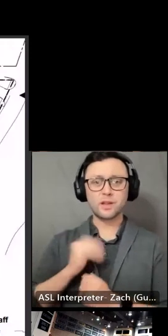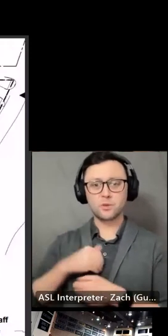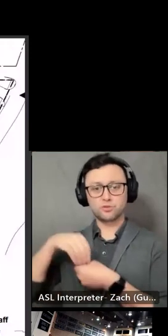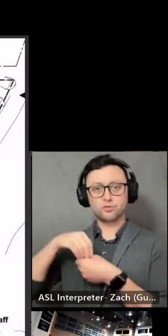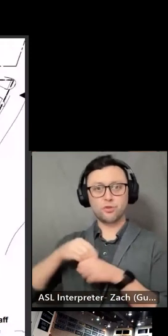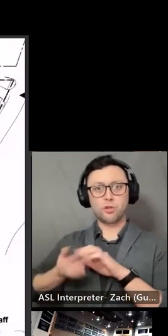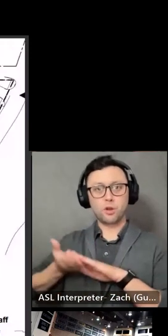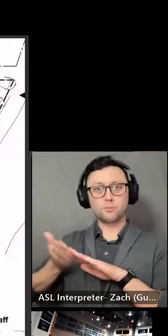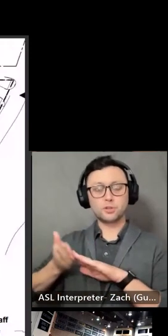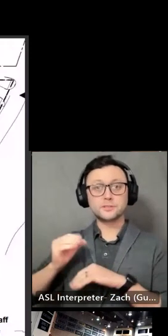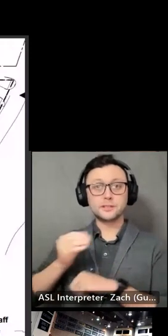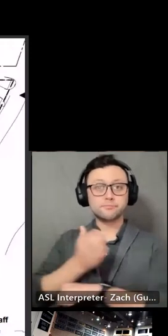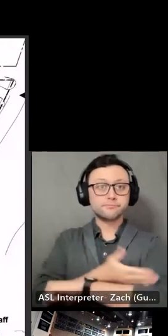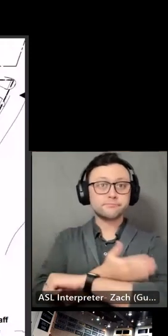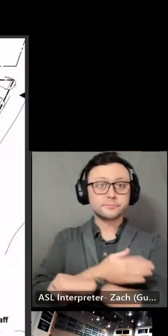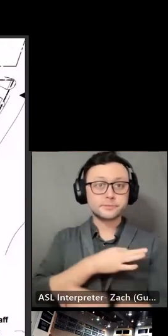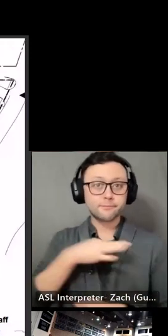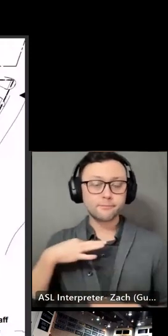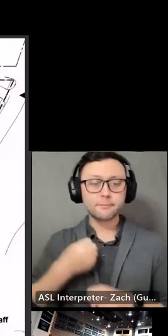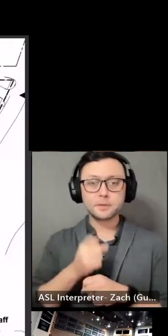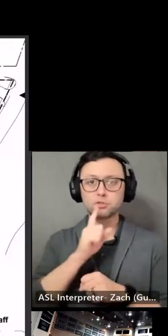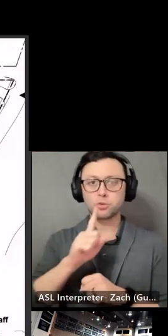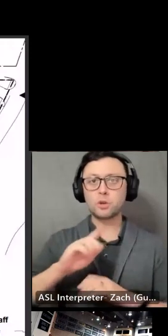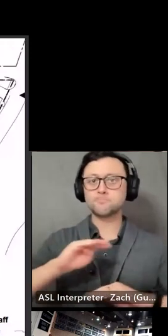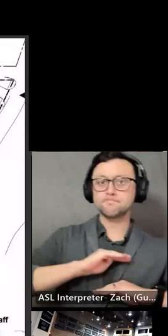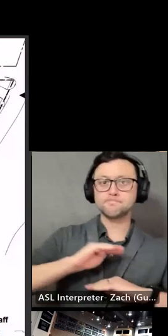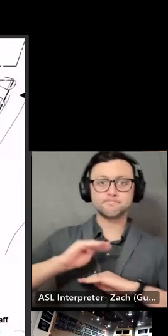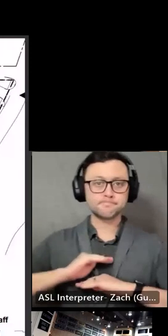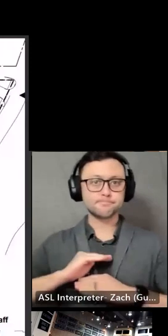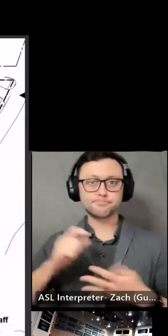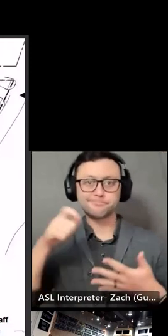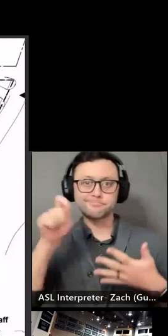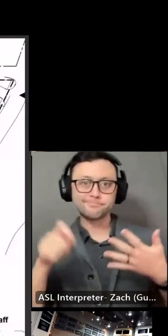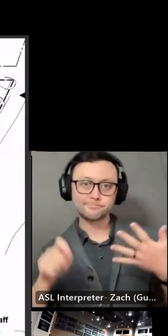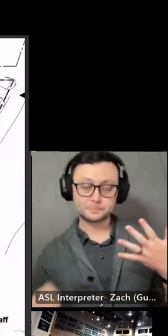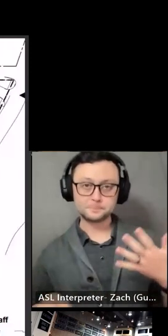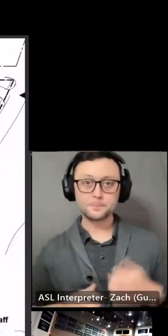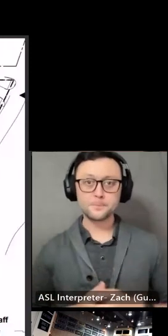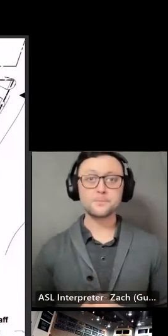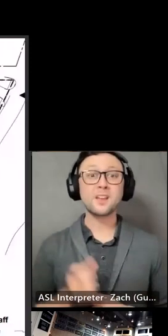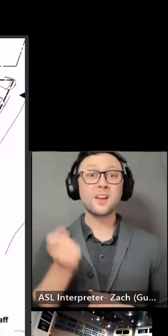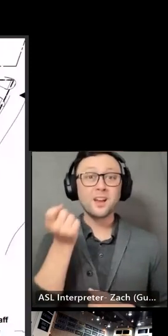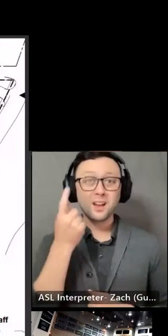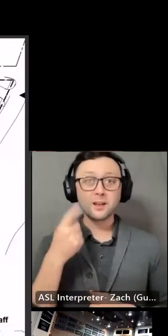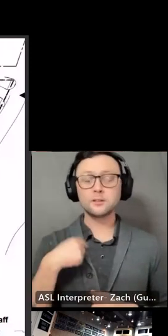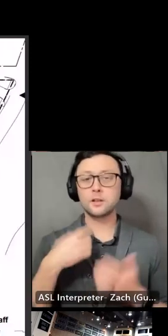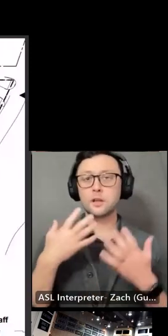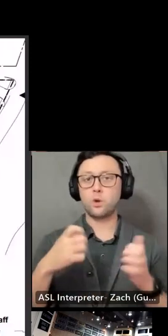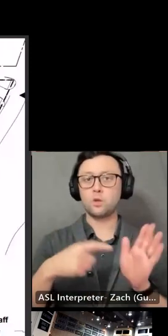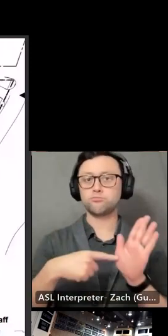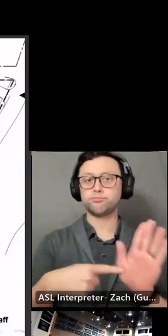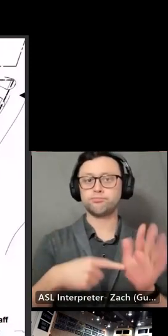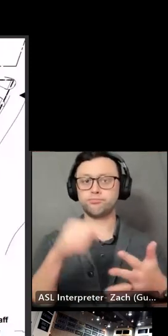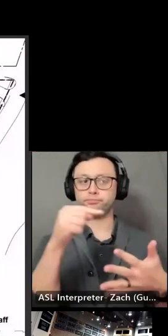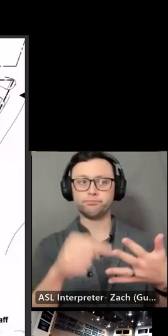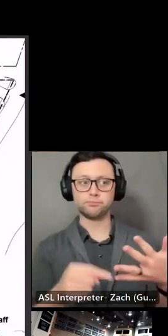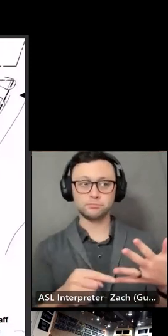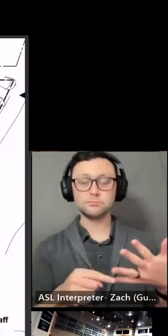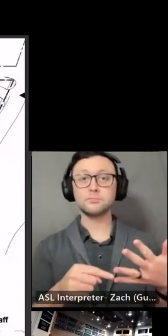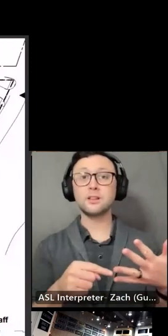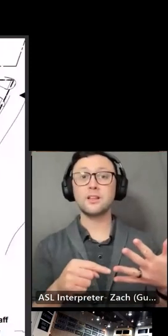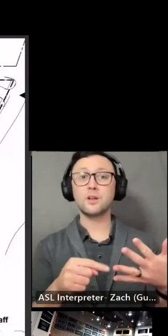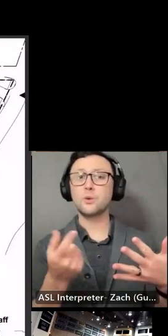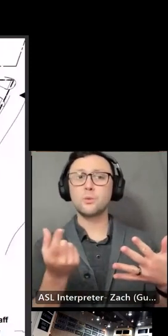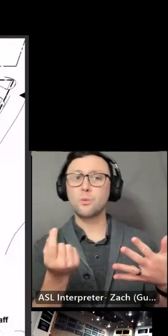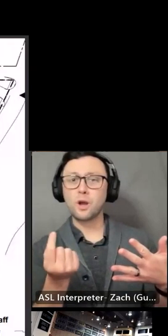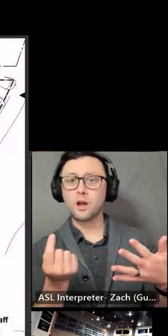and maintenance staff to make sure that it meets their needs. But I just wanted to highlight kind of a few things to help folks understand kind